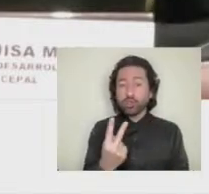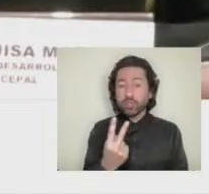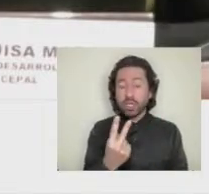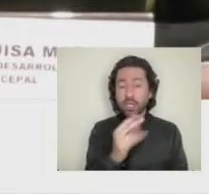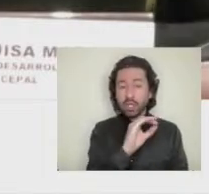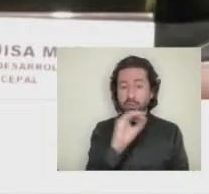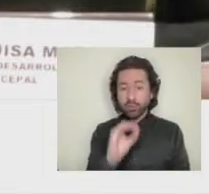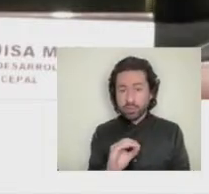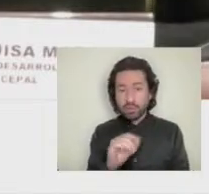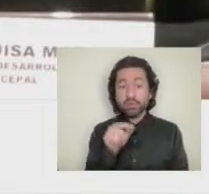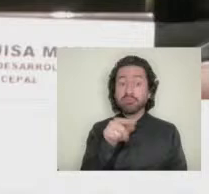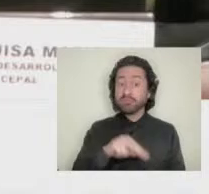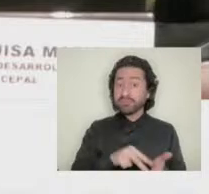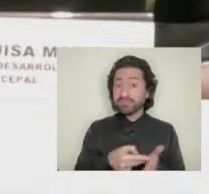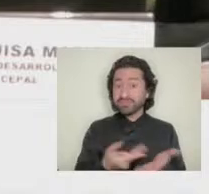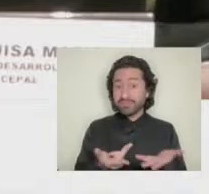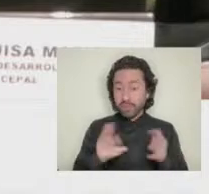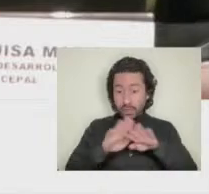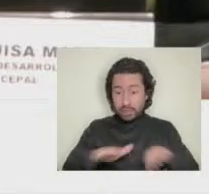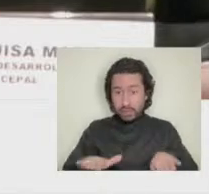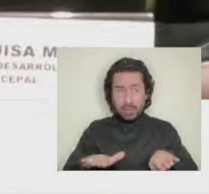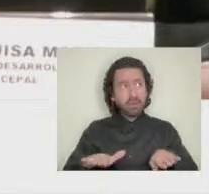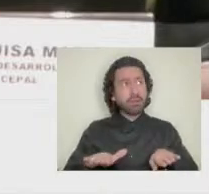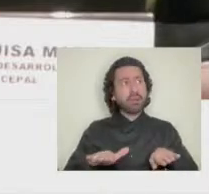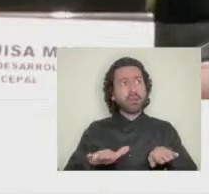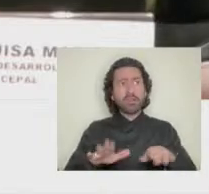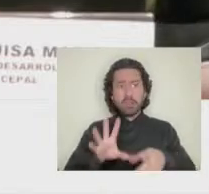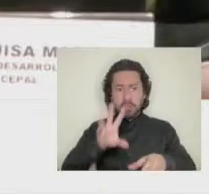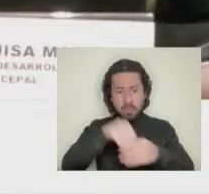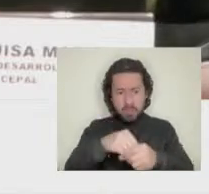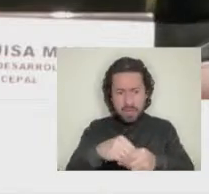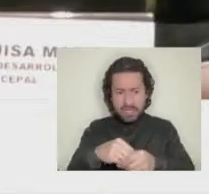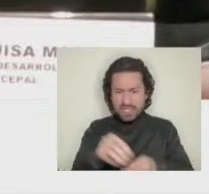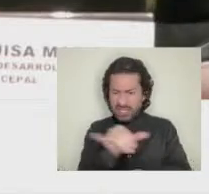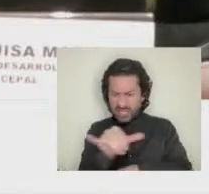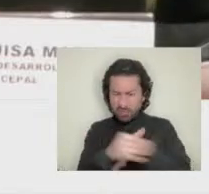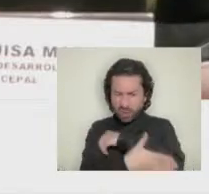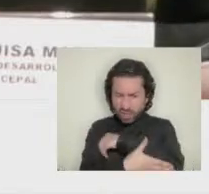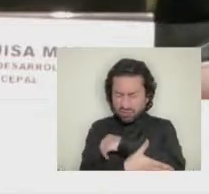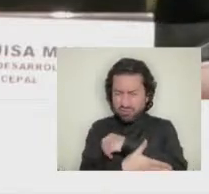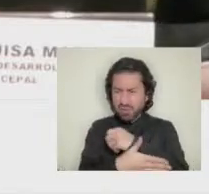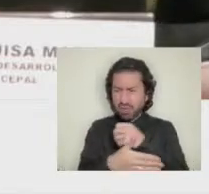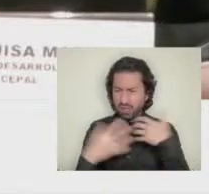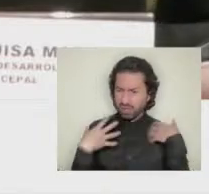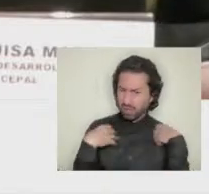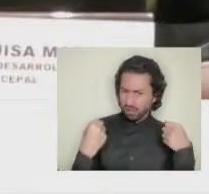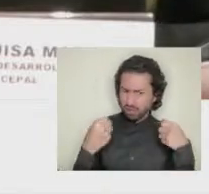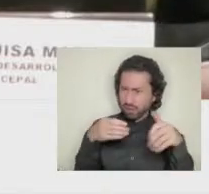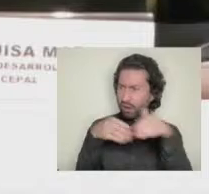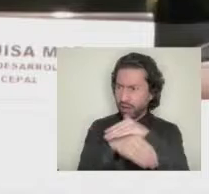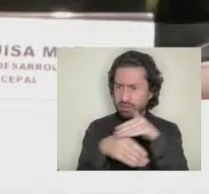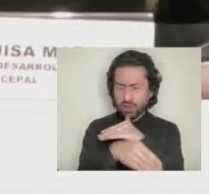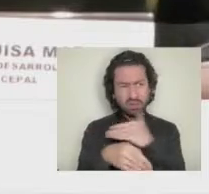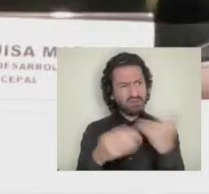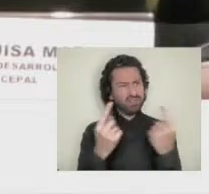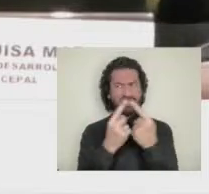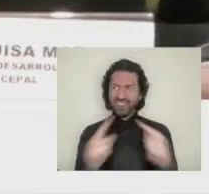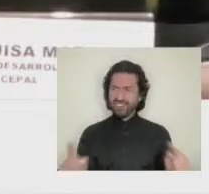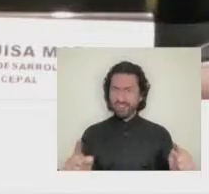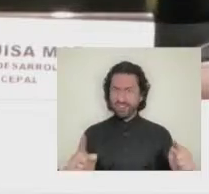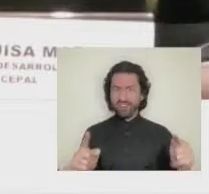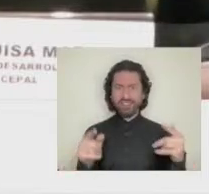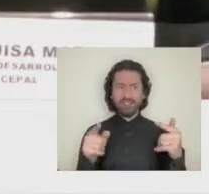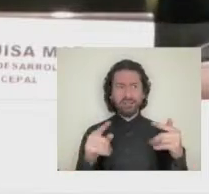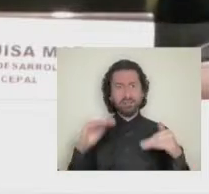to 87% between the different quintiles. So there's differences between countries and inside of countries per